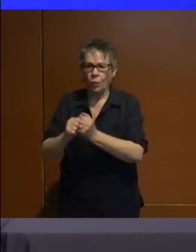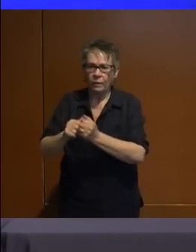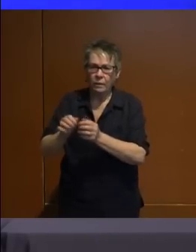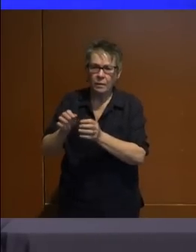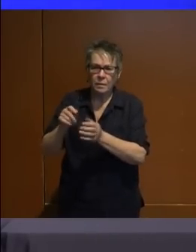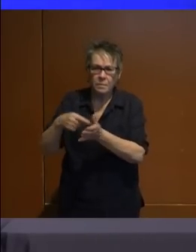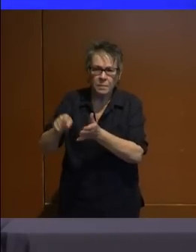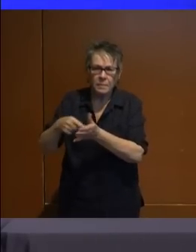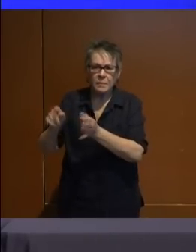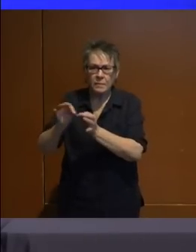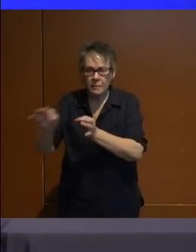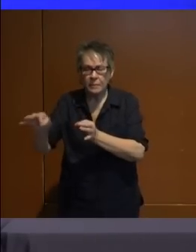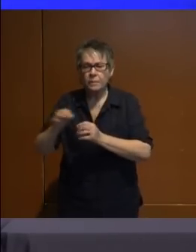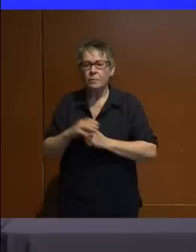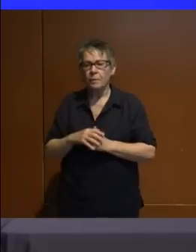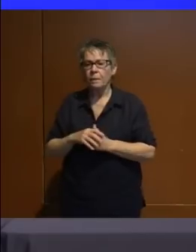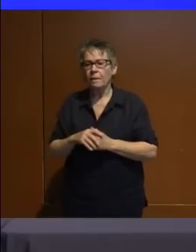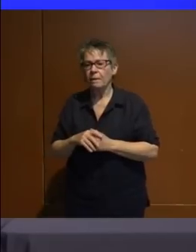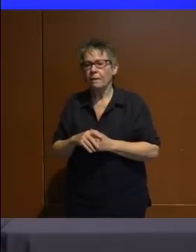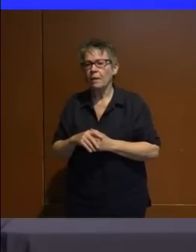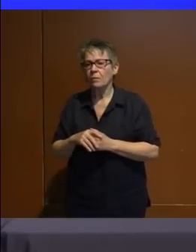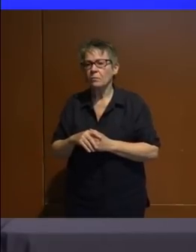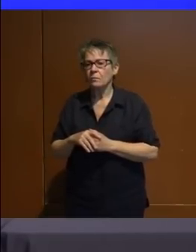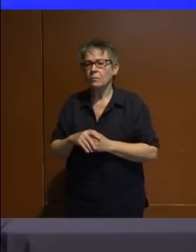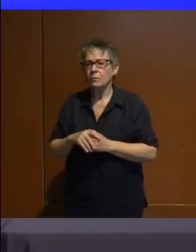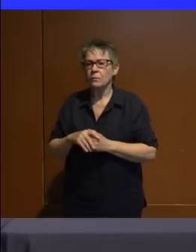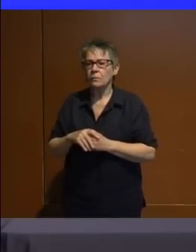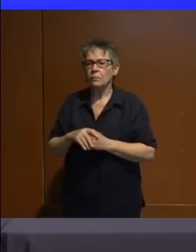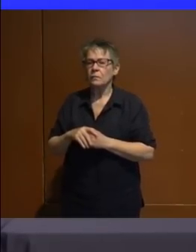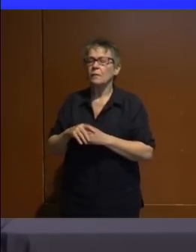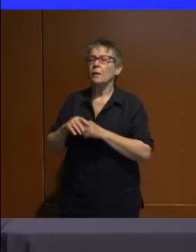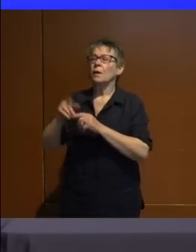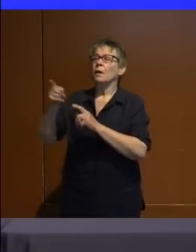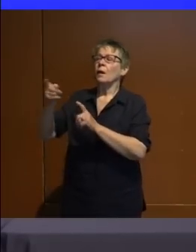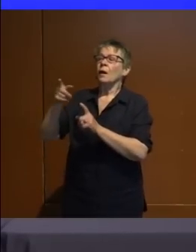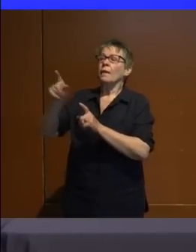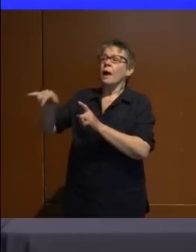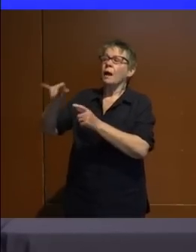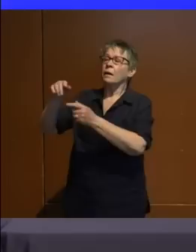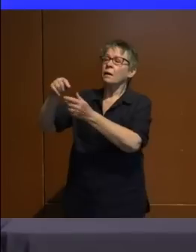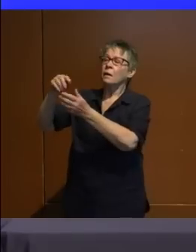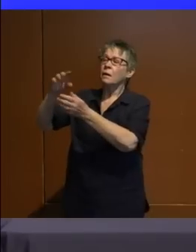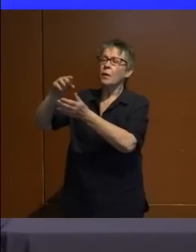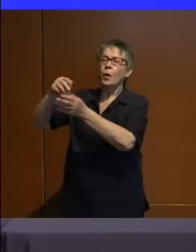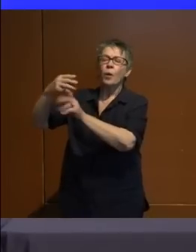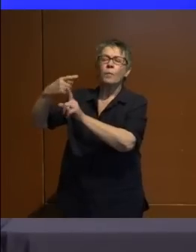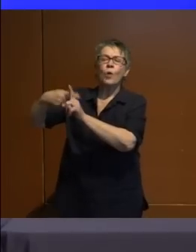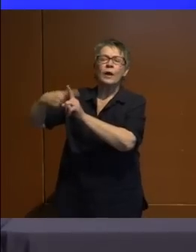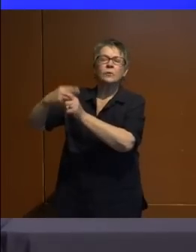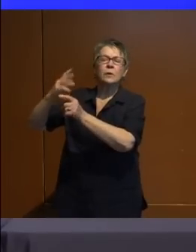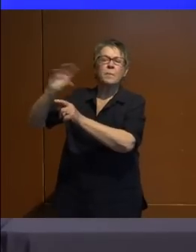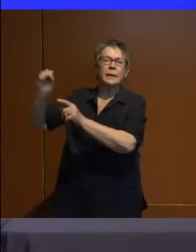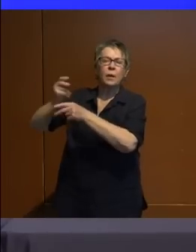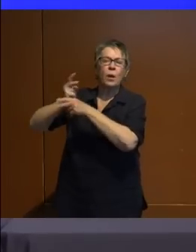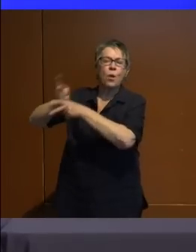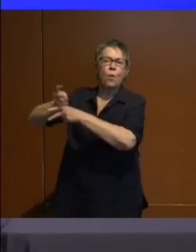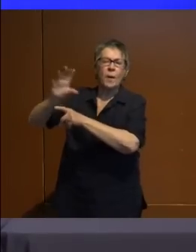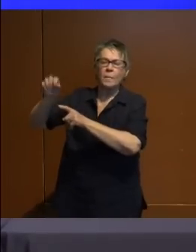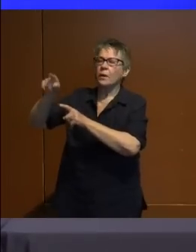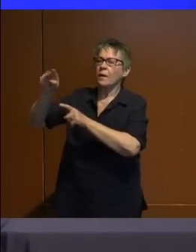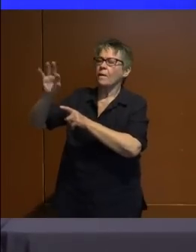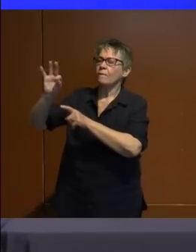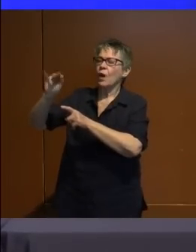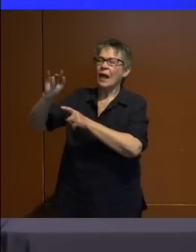we'll be working with lenders who issue federally backed loans. These policies or this initiative that you announced, Governor, on